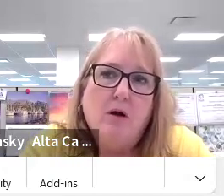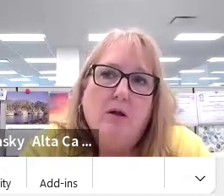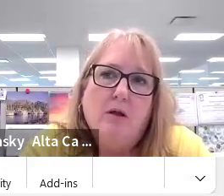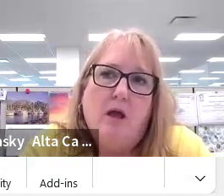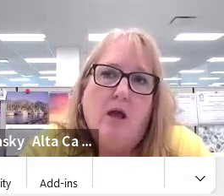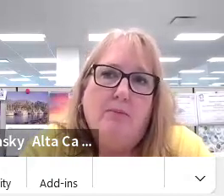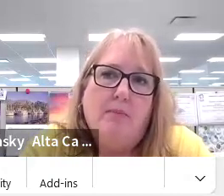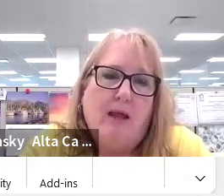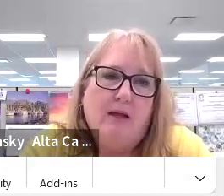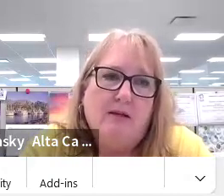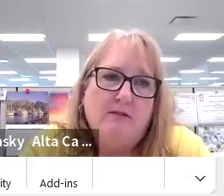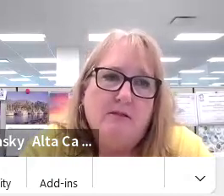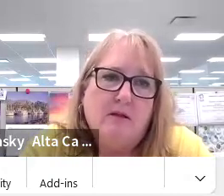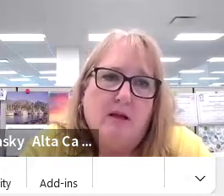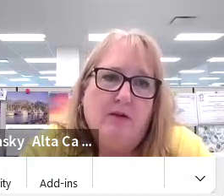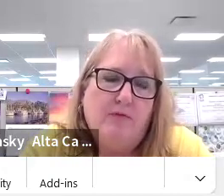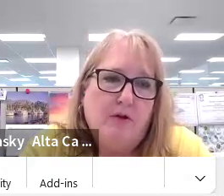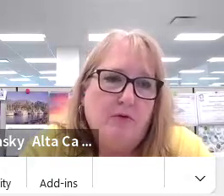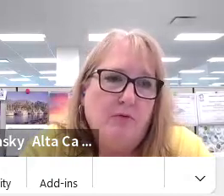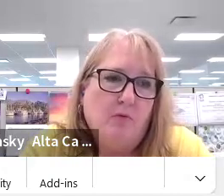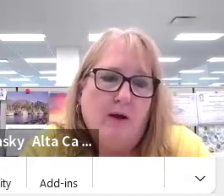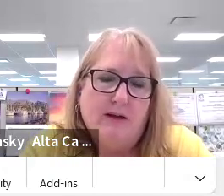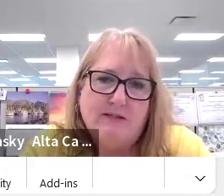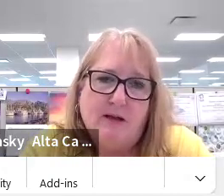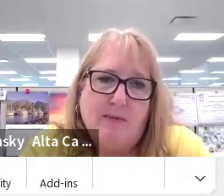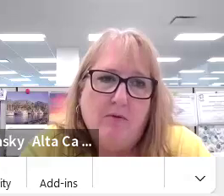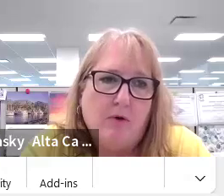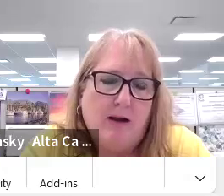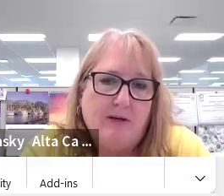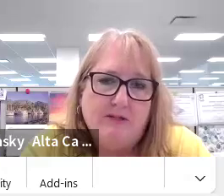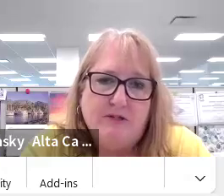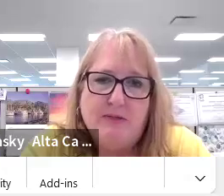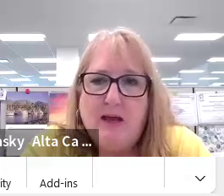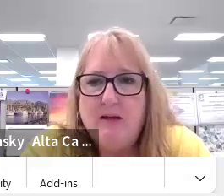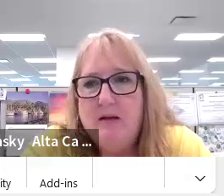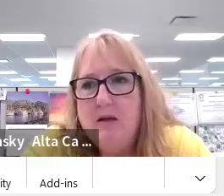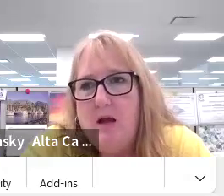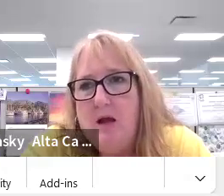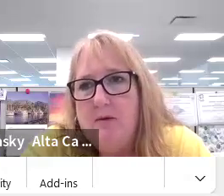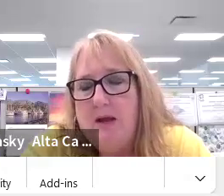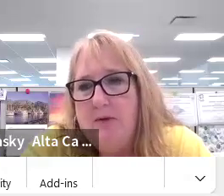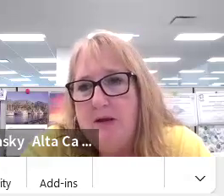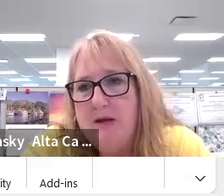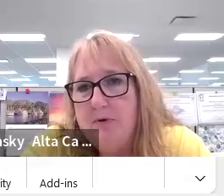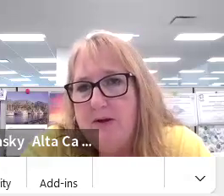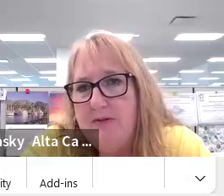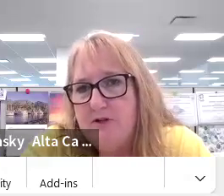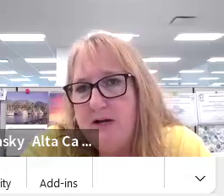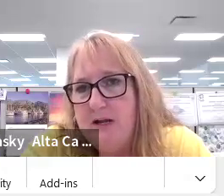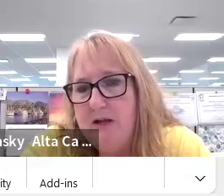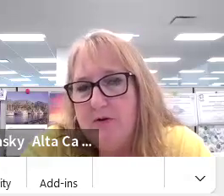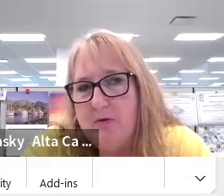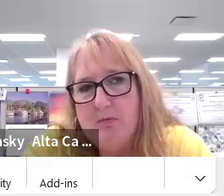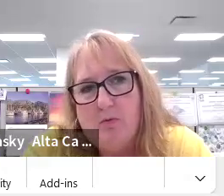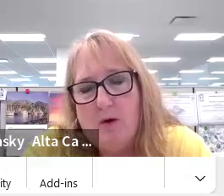created for. And if you want us to come out, we're happy to do that. And we can provide